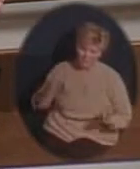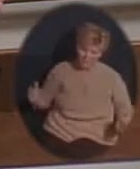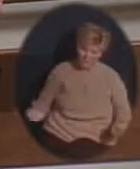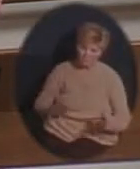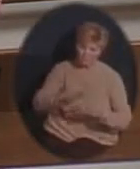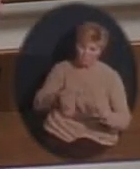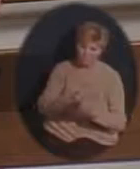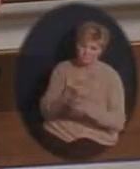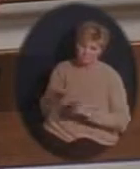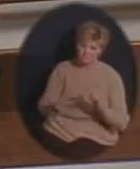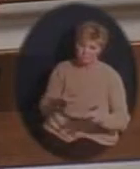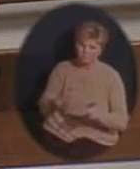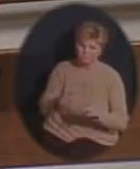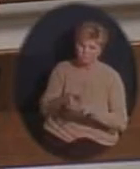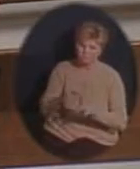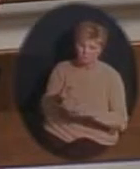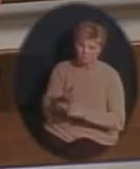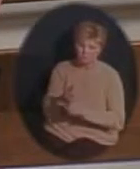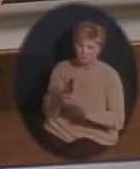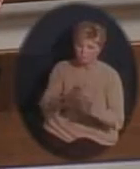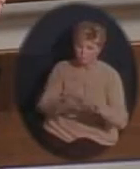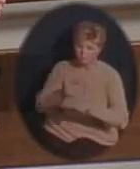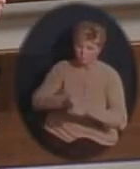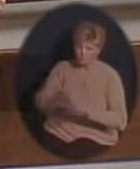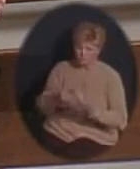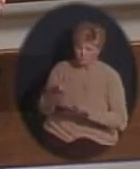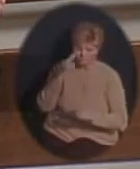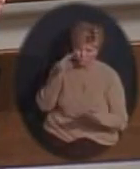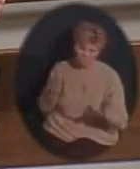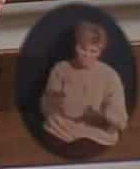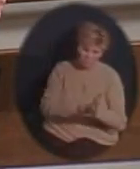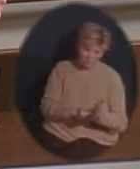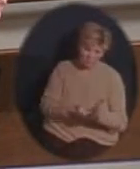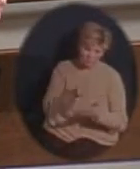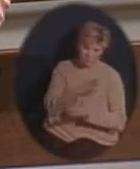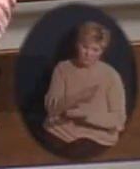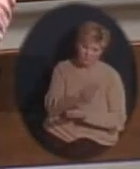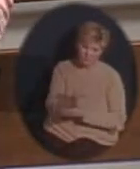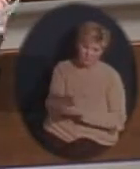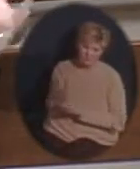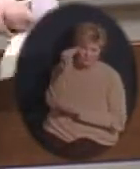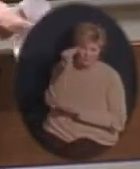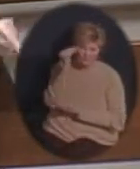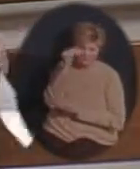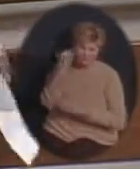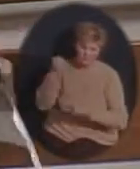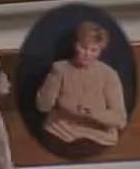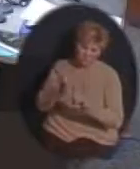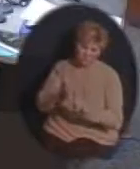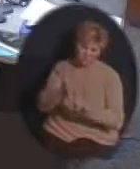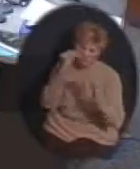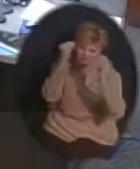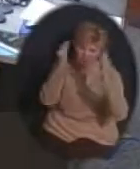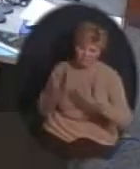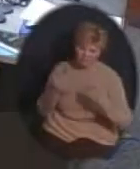time to recognize and acknowledge the impact of teachers upon our lives. Thank you.